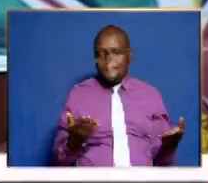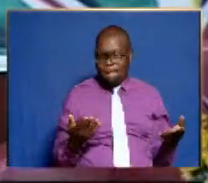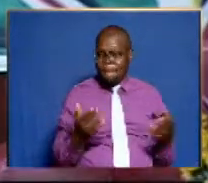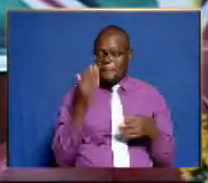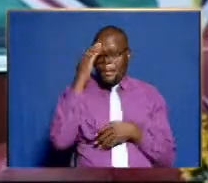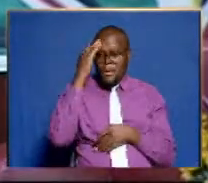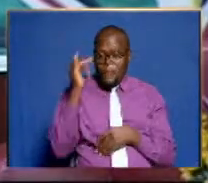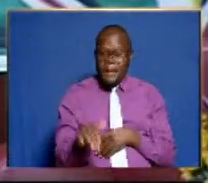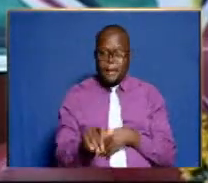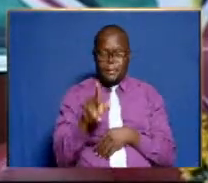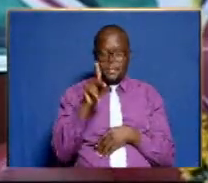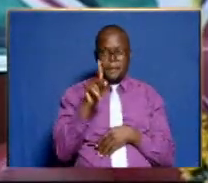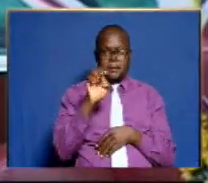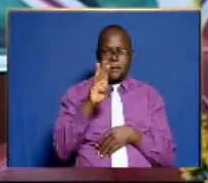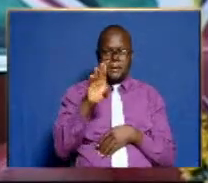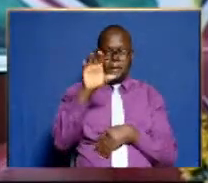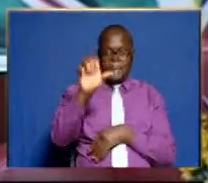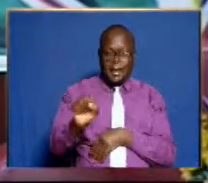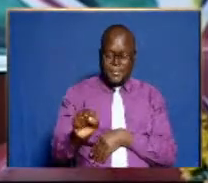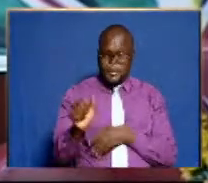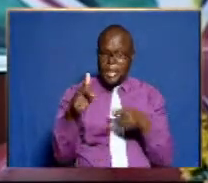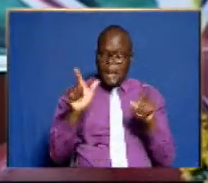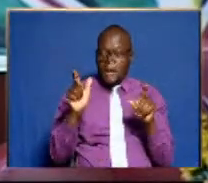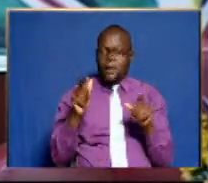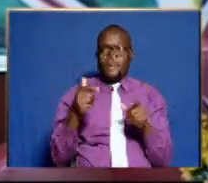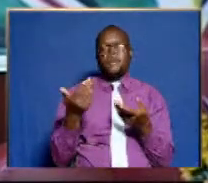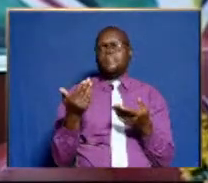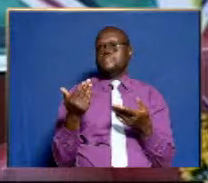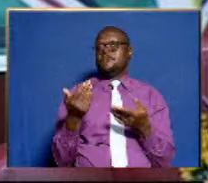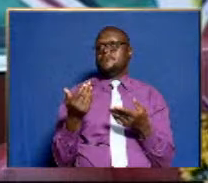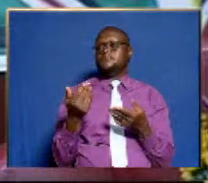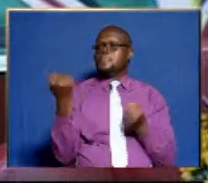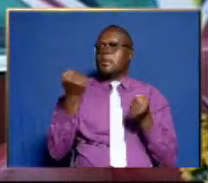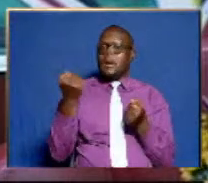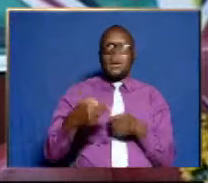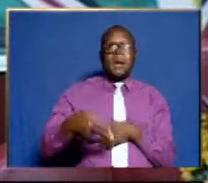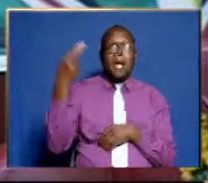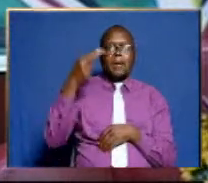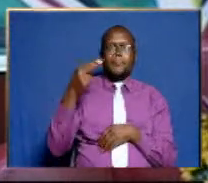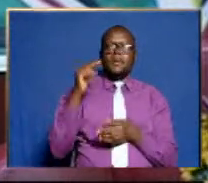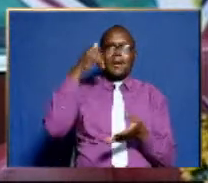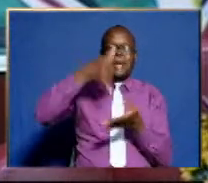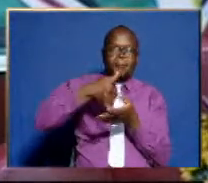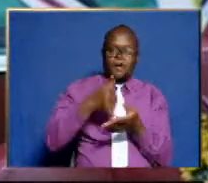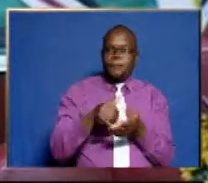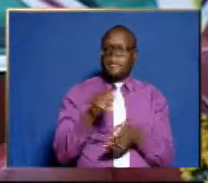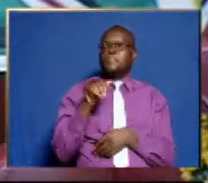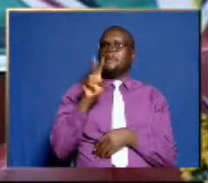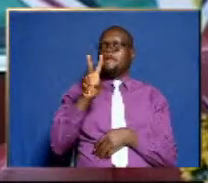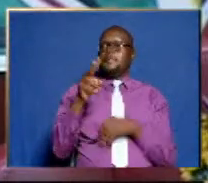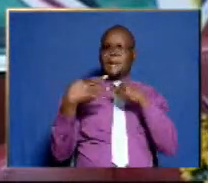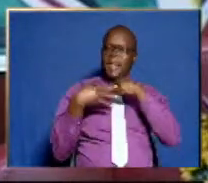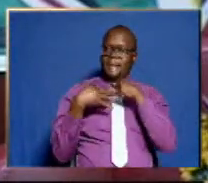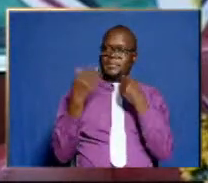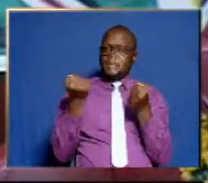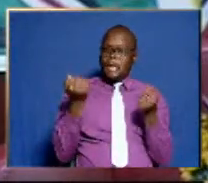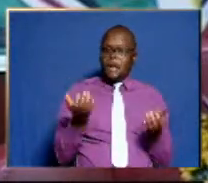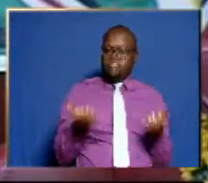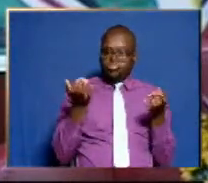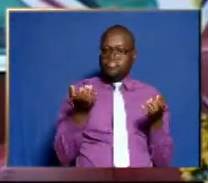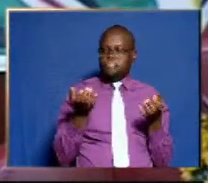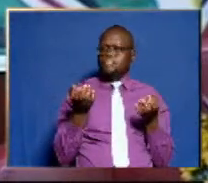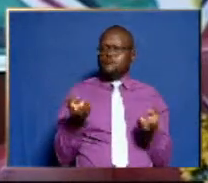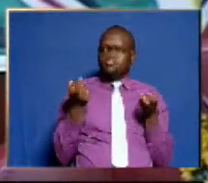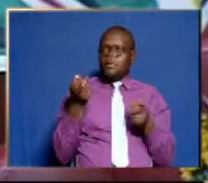why KBC is allowing high-end vehicles such as Toyota Land Cruiser V8 models imported